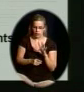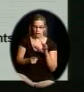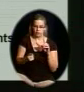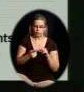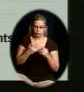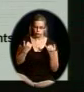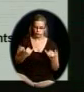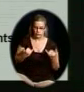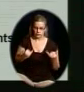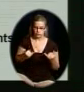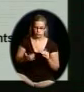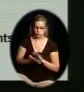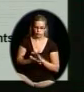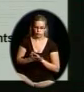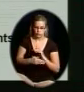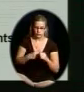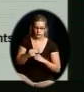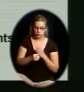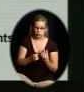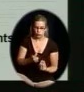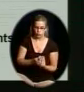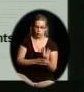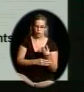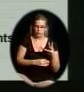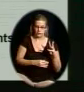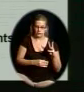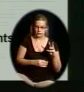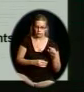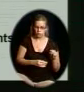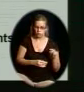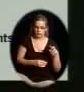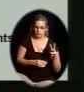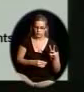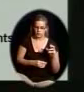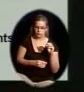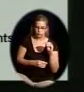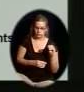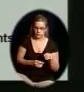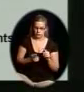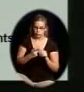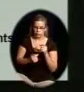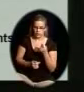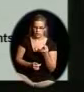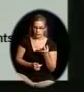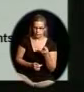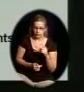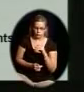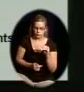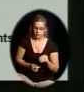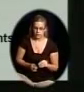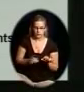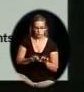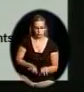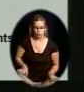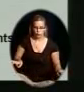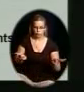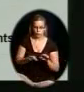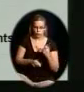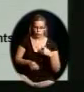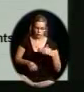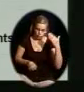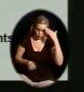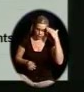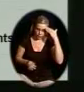current school year, growing from 6.6% to 11%. It's also very important that we are